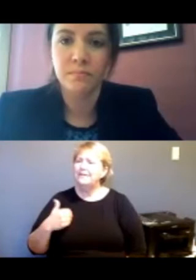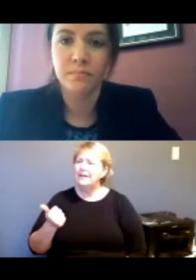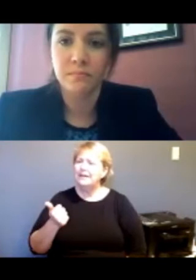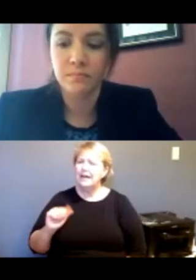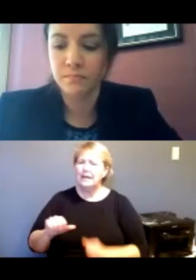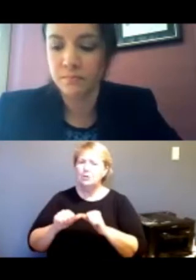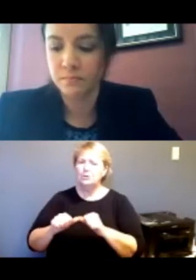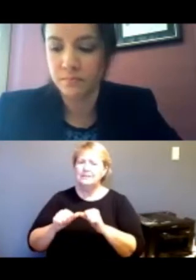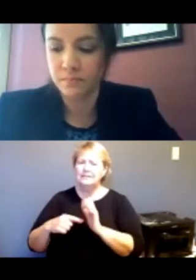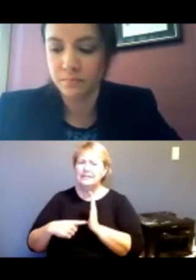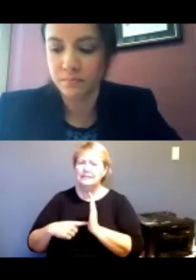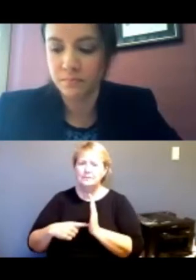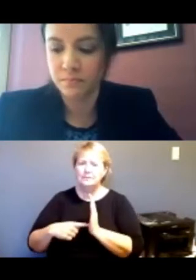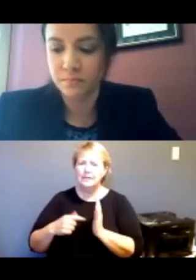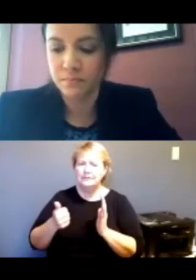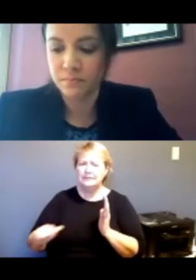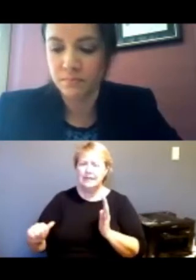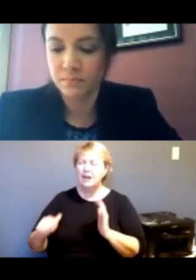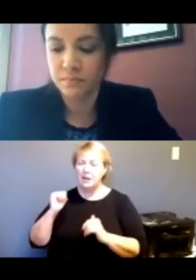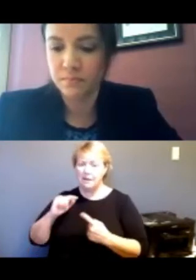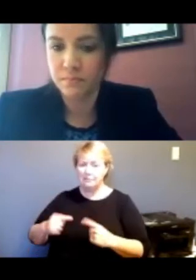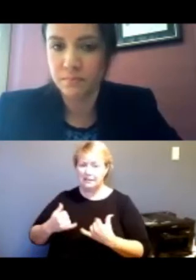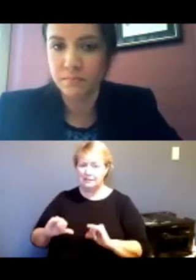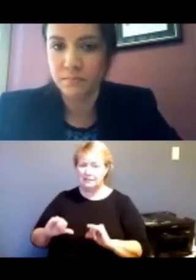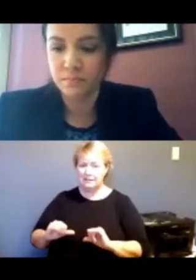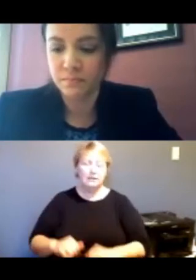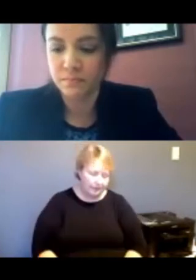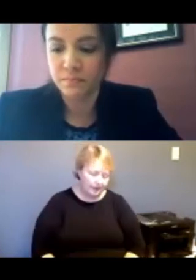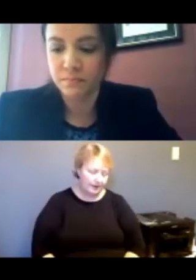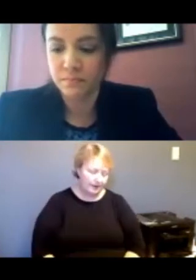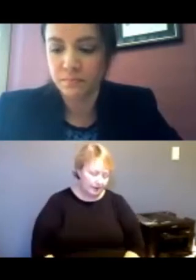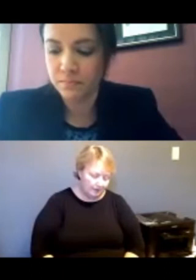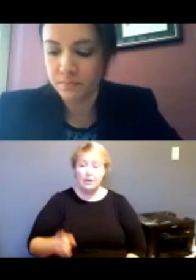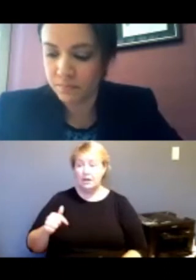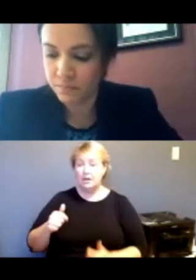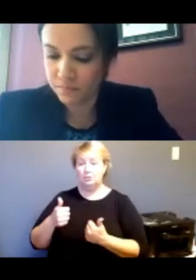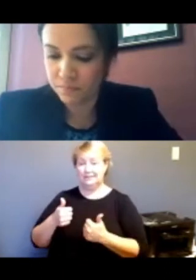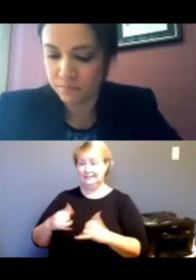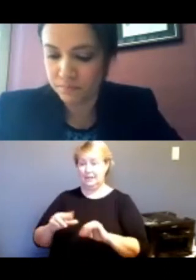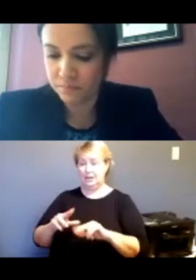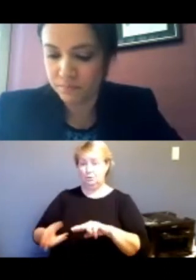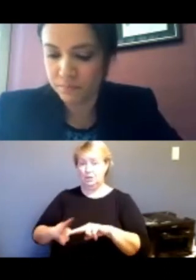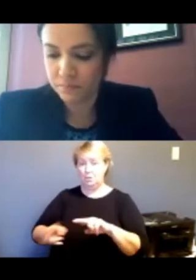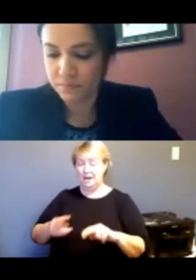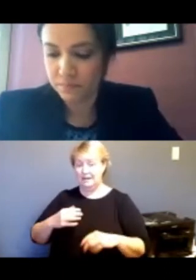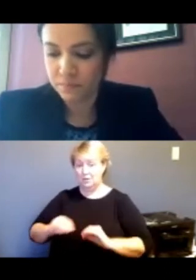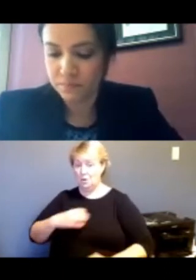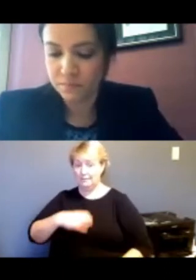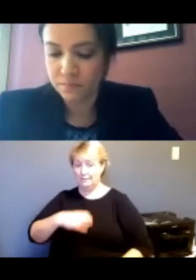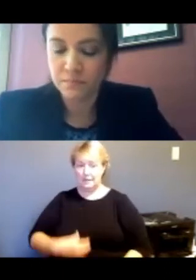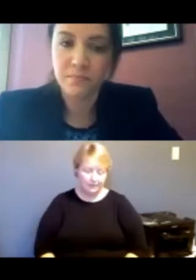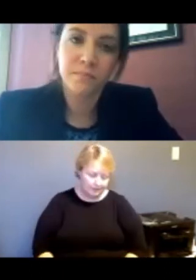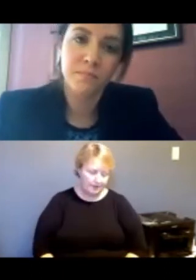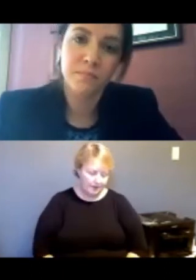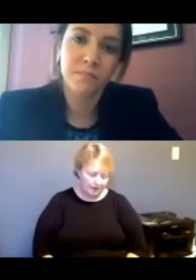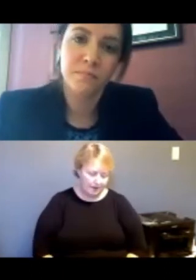persistent symptoms? Is the back pain still there? Yeah. And you're continuing to lose weight and struggle with your appetite? Yeah. Okay.